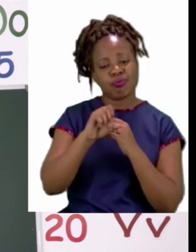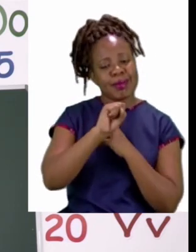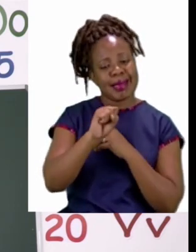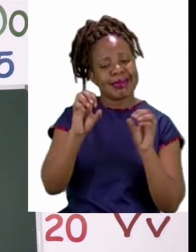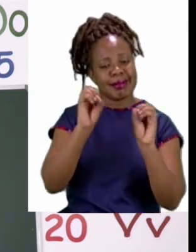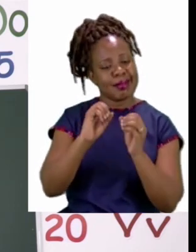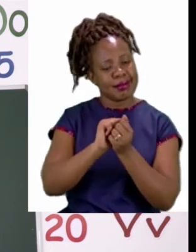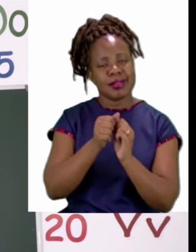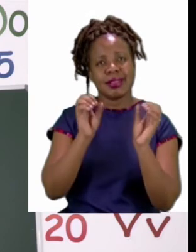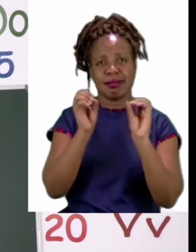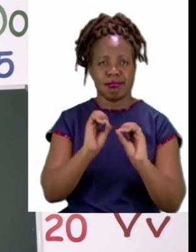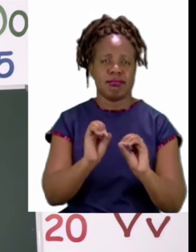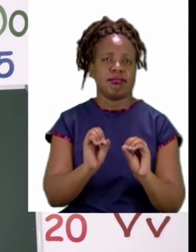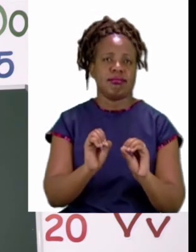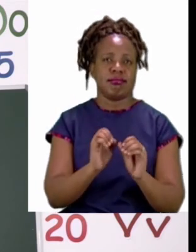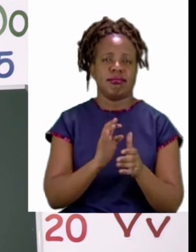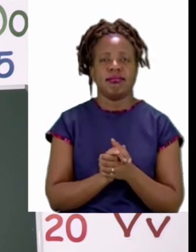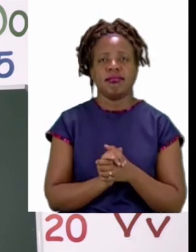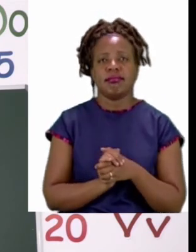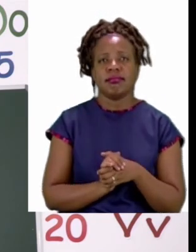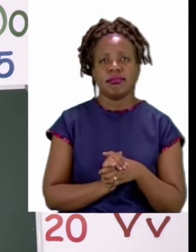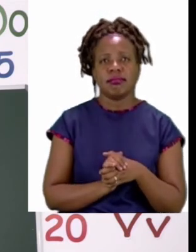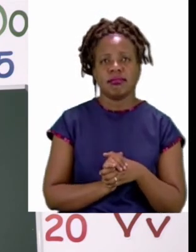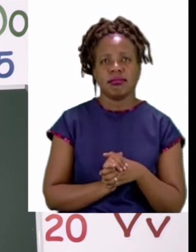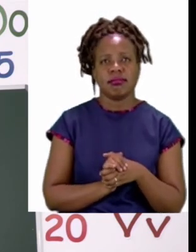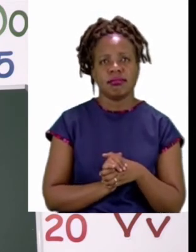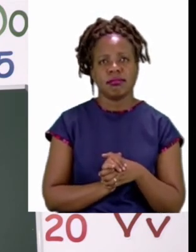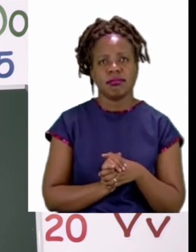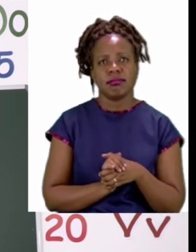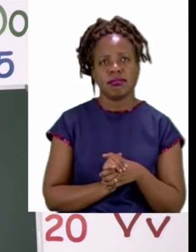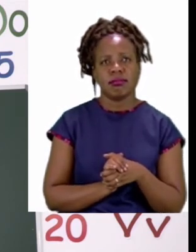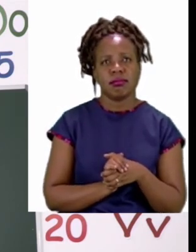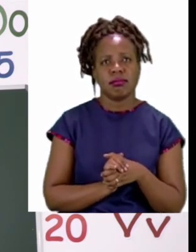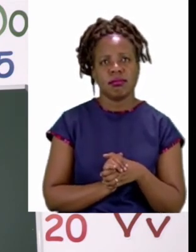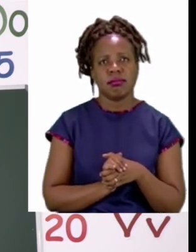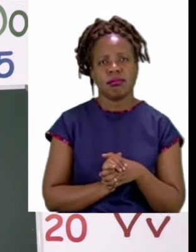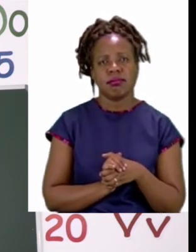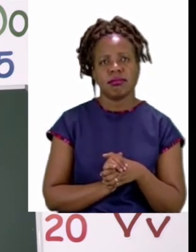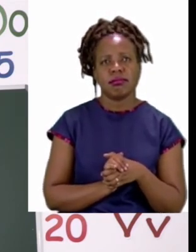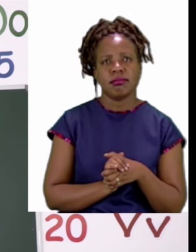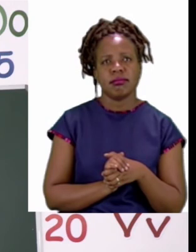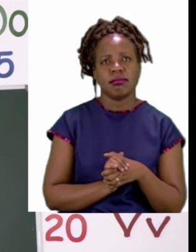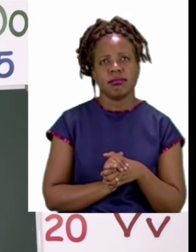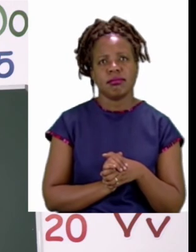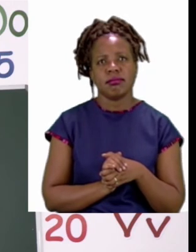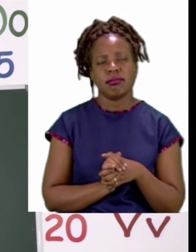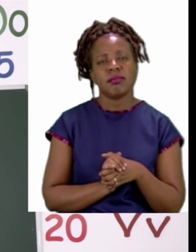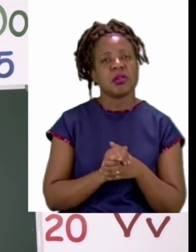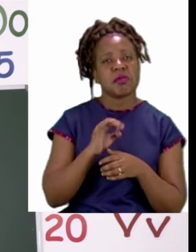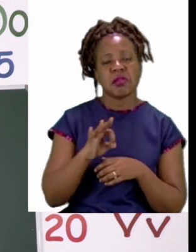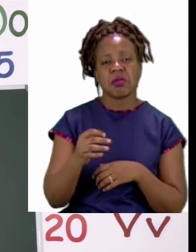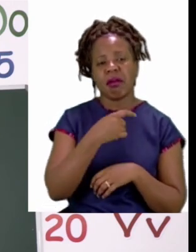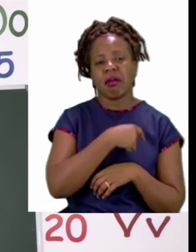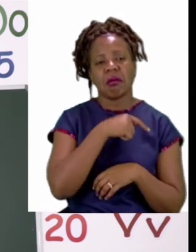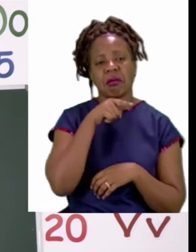simple present tense. But if we say she walk, that does not make